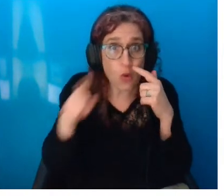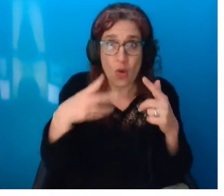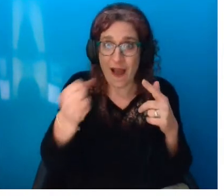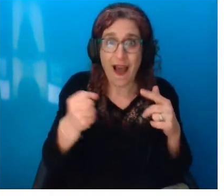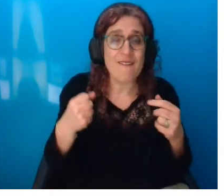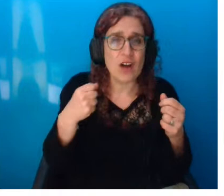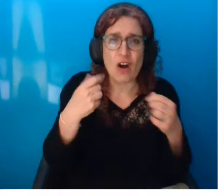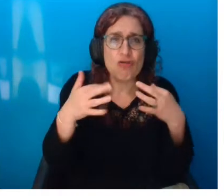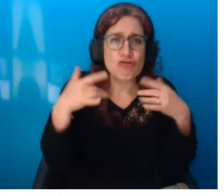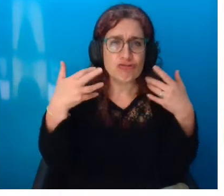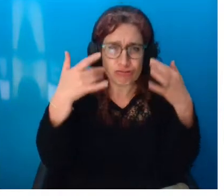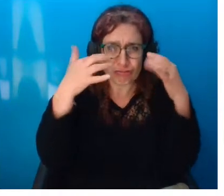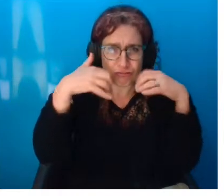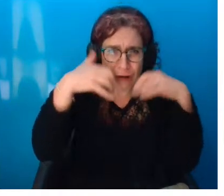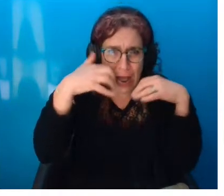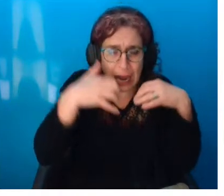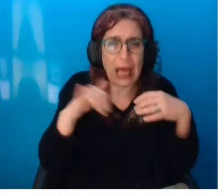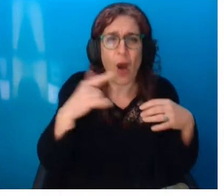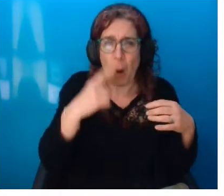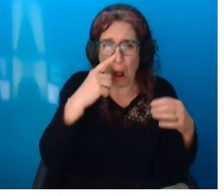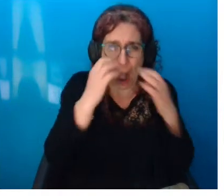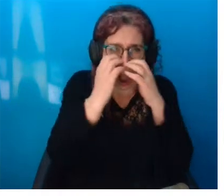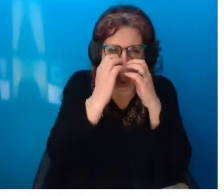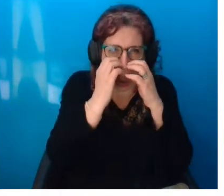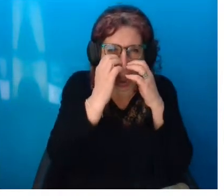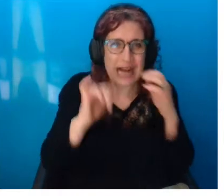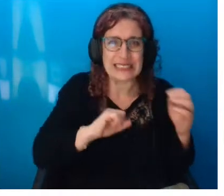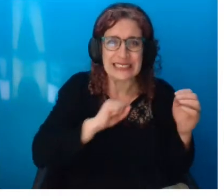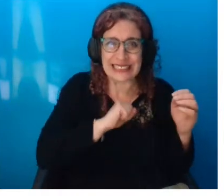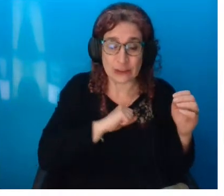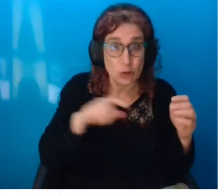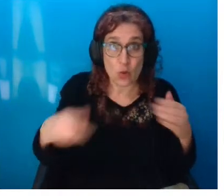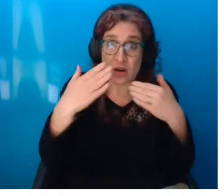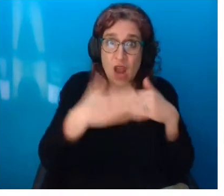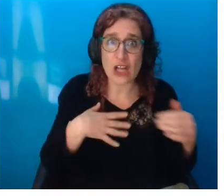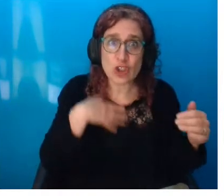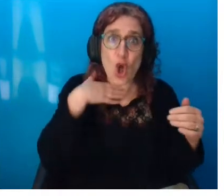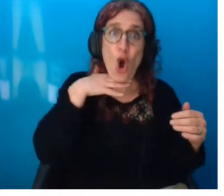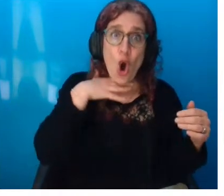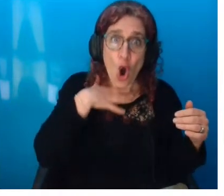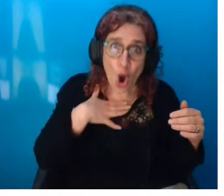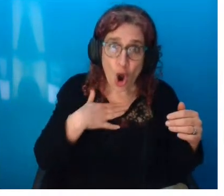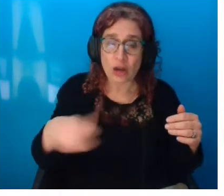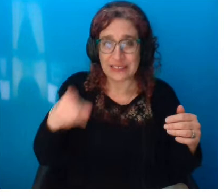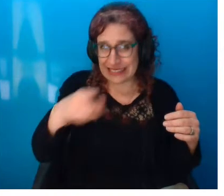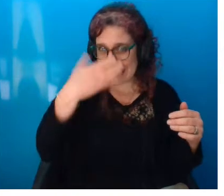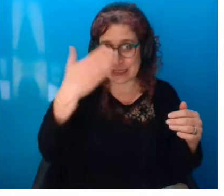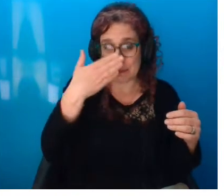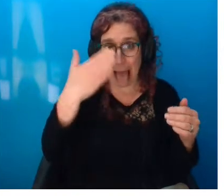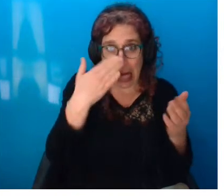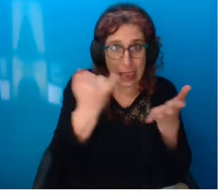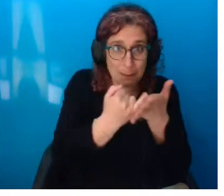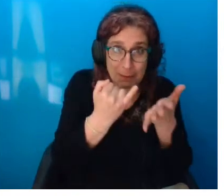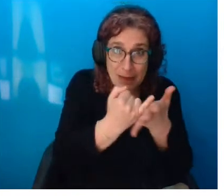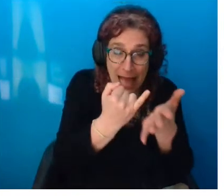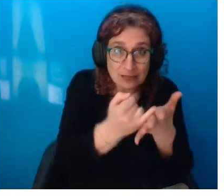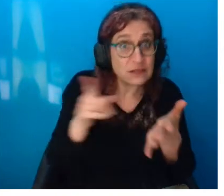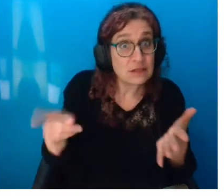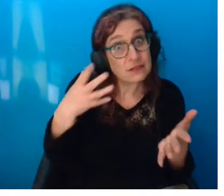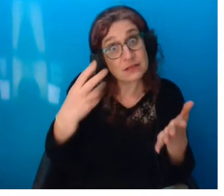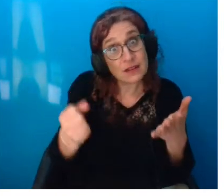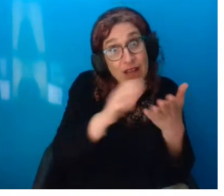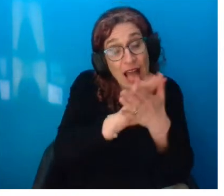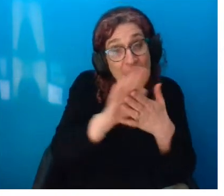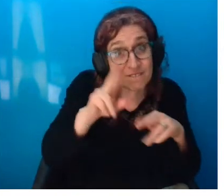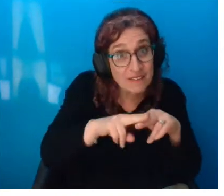nose, sneezing or itching? Do you snore at night? Is your sense of smell impaired? Do you have hay fever or a